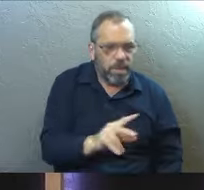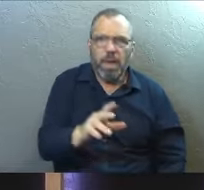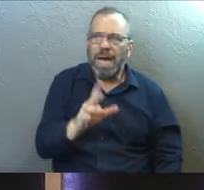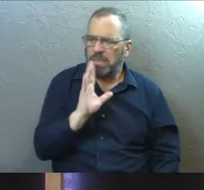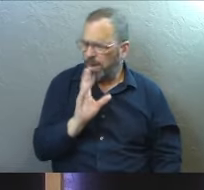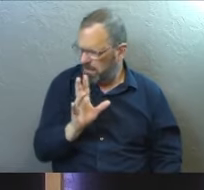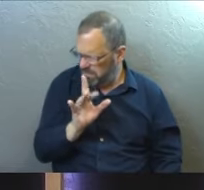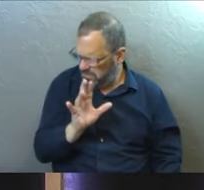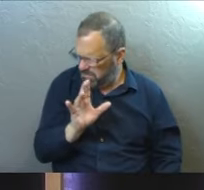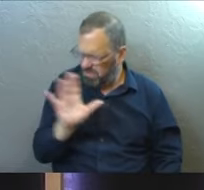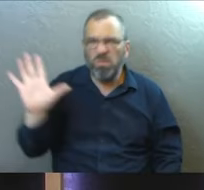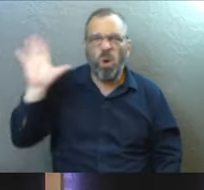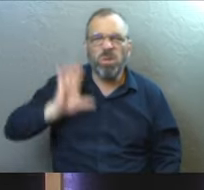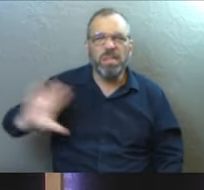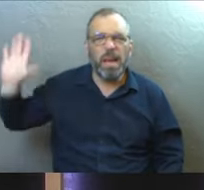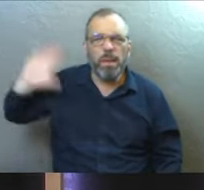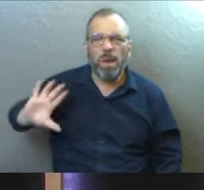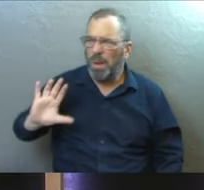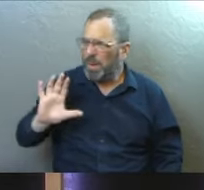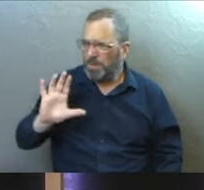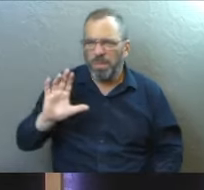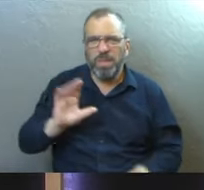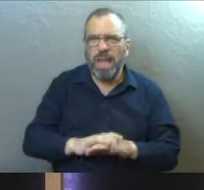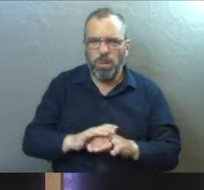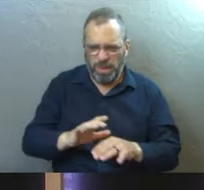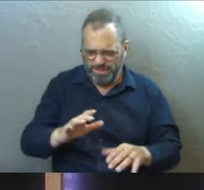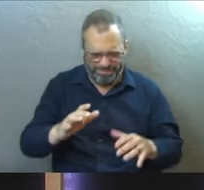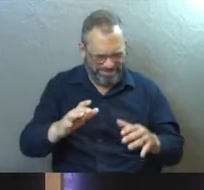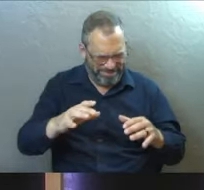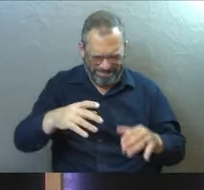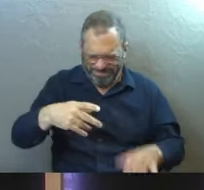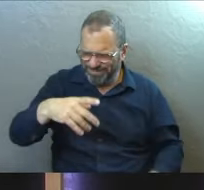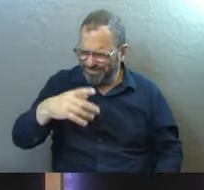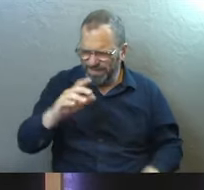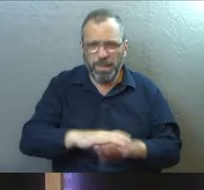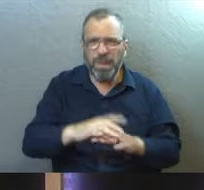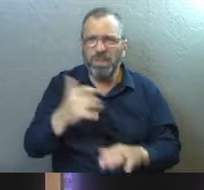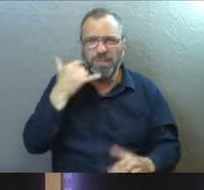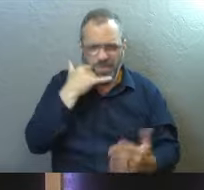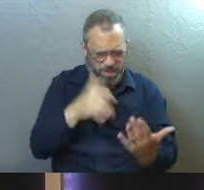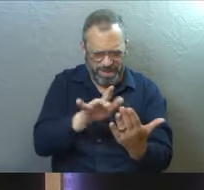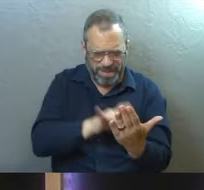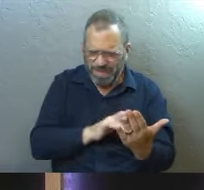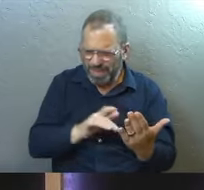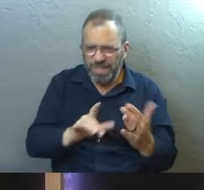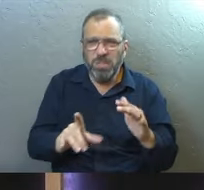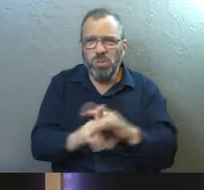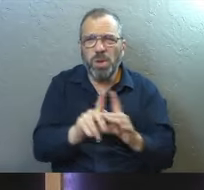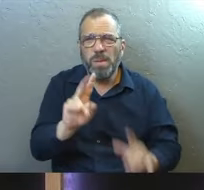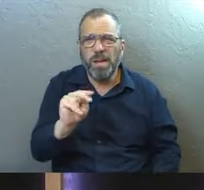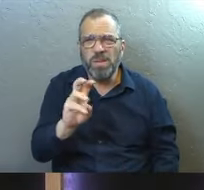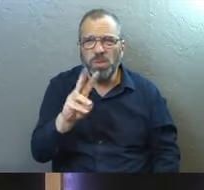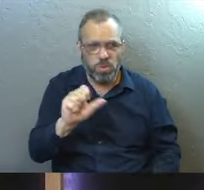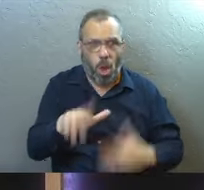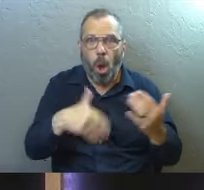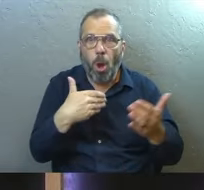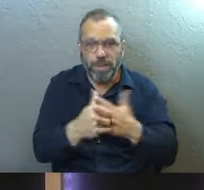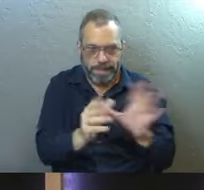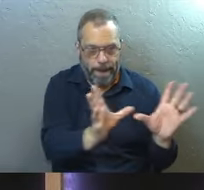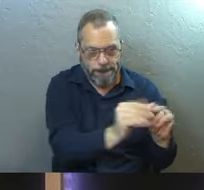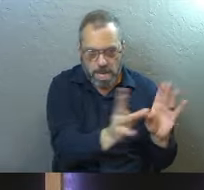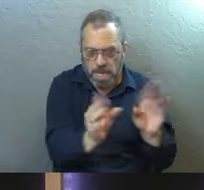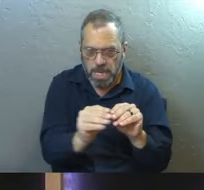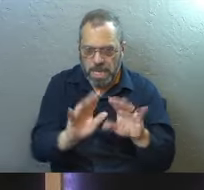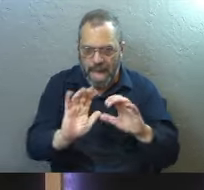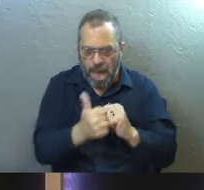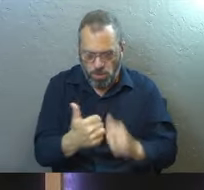about this, a while ago, but there was some streaming platform that, something came out in the news that they'd had all these meetings about